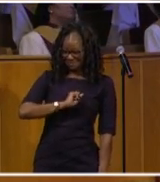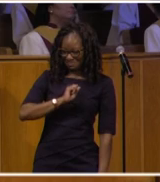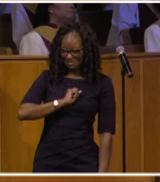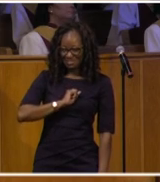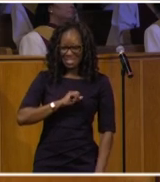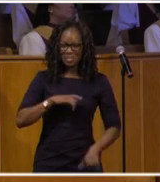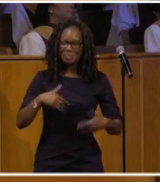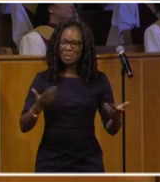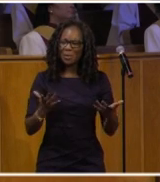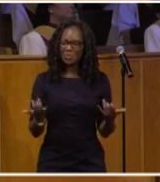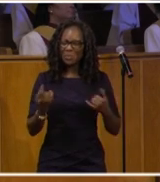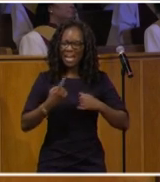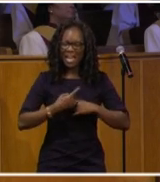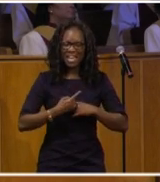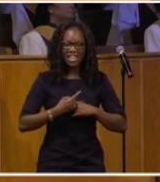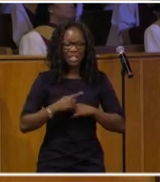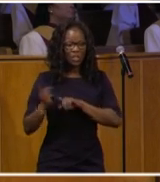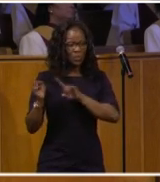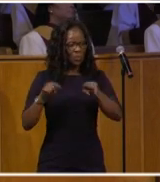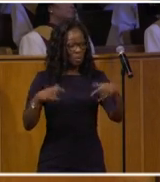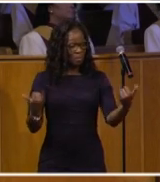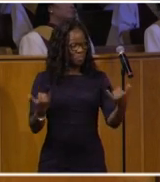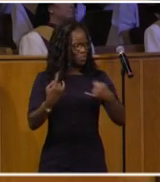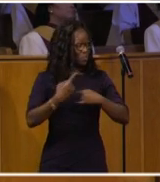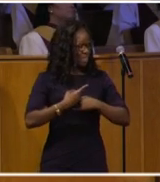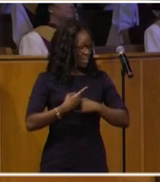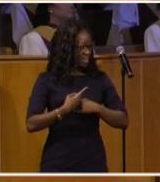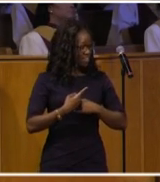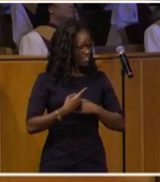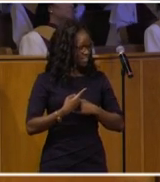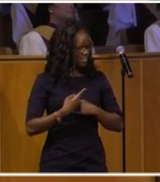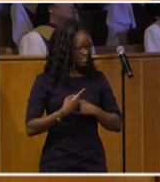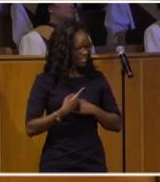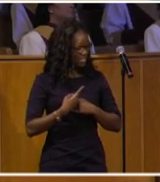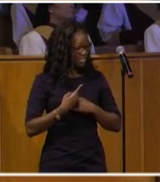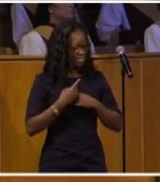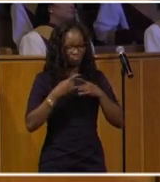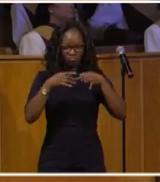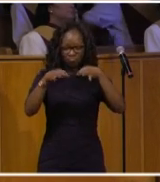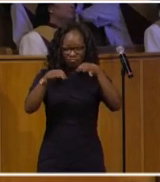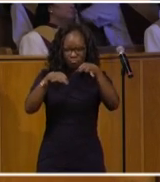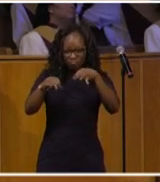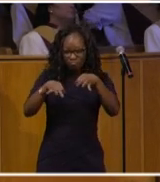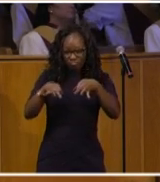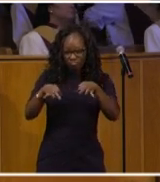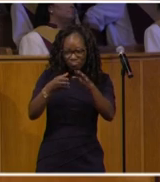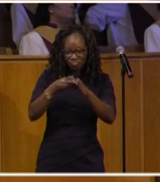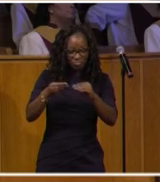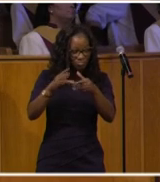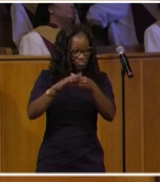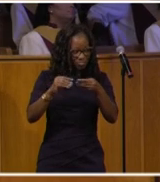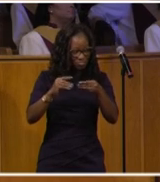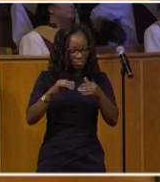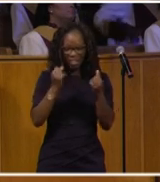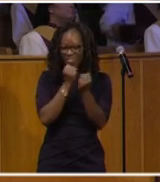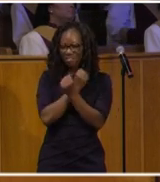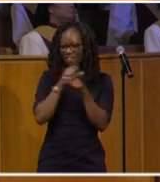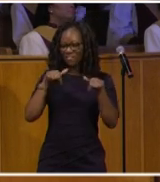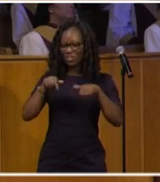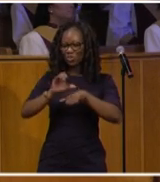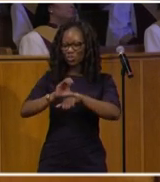to come to you and tell you, I love this